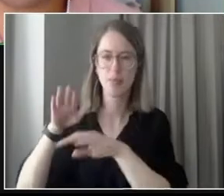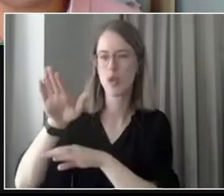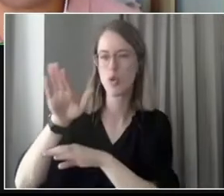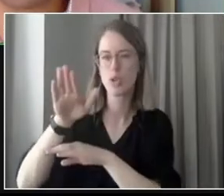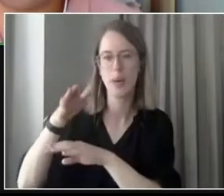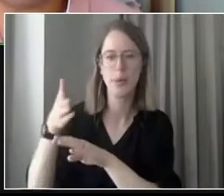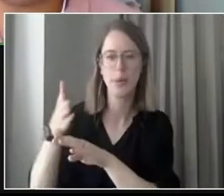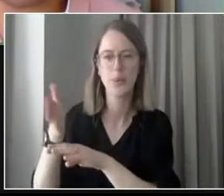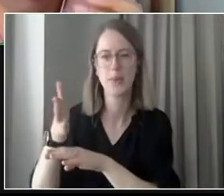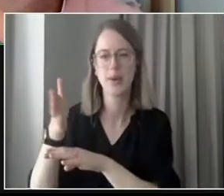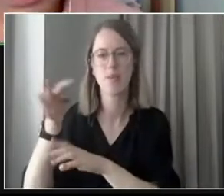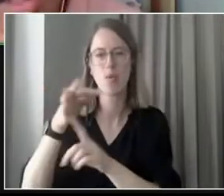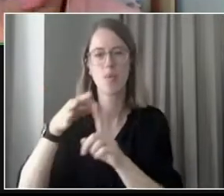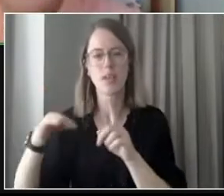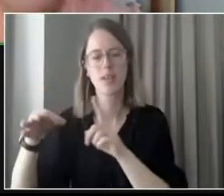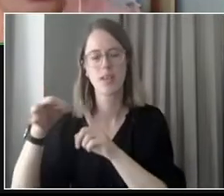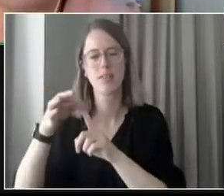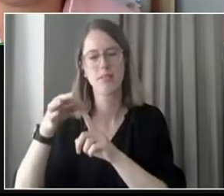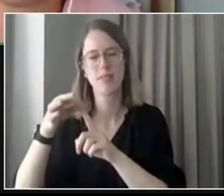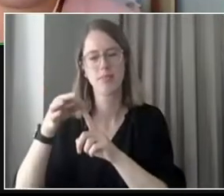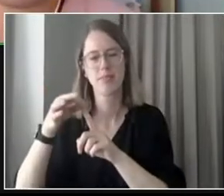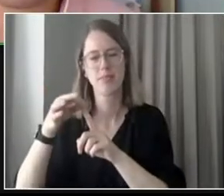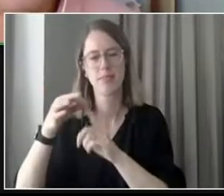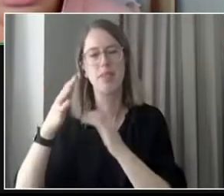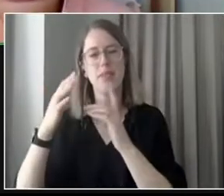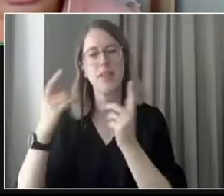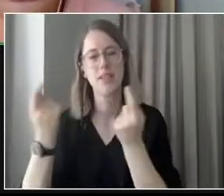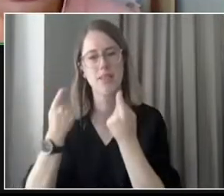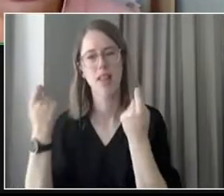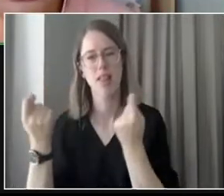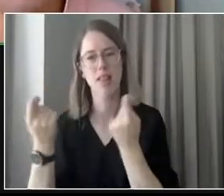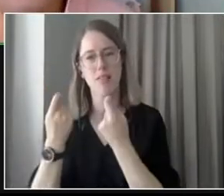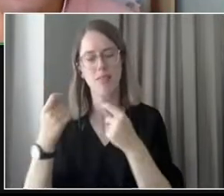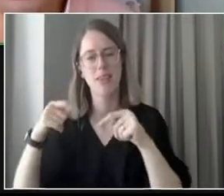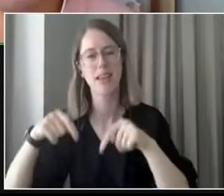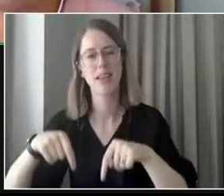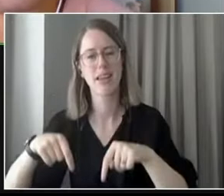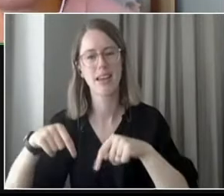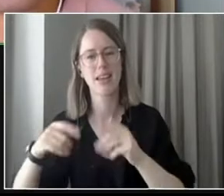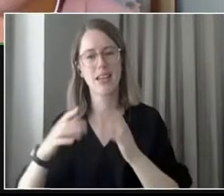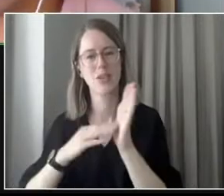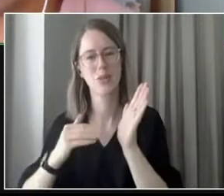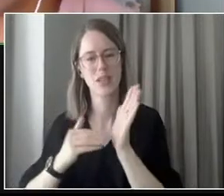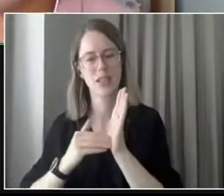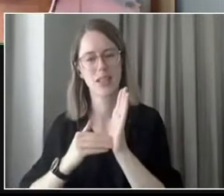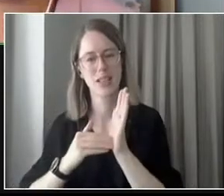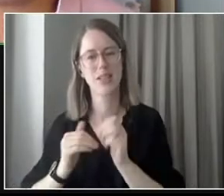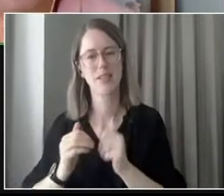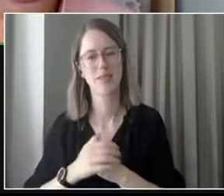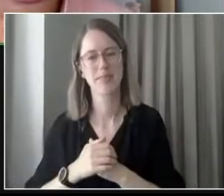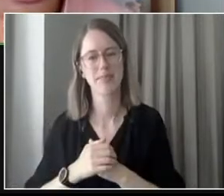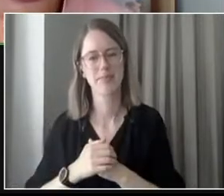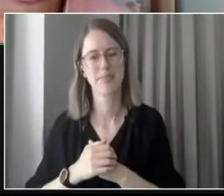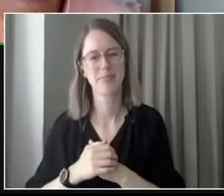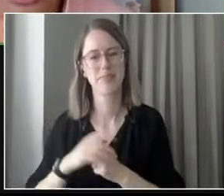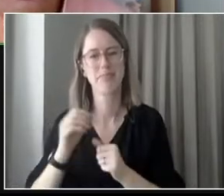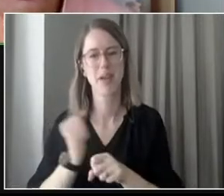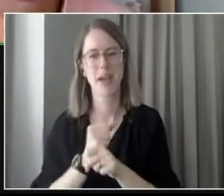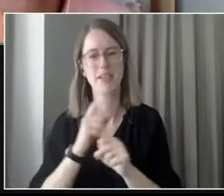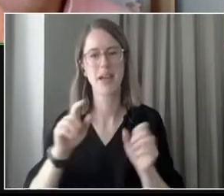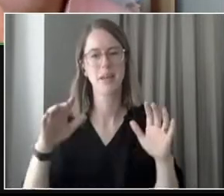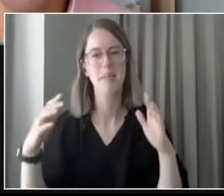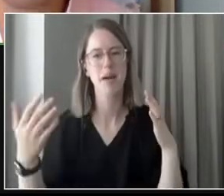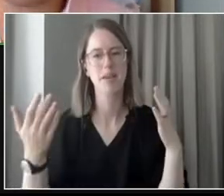for Pacific festivals here in New Zealand, and making that comparison, I guess,